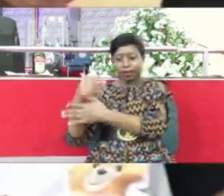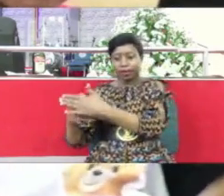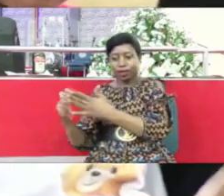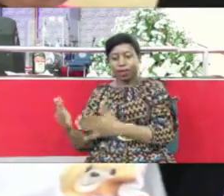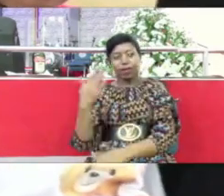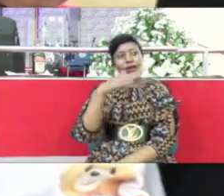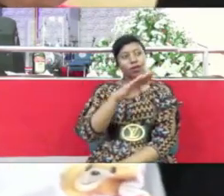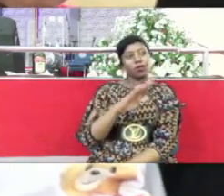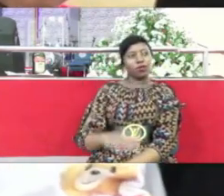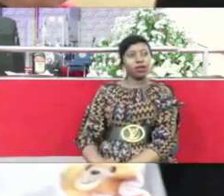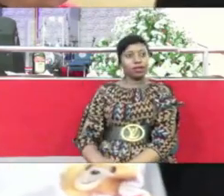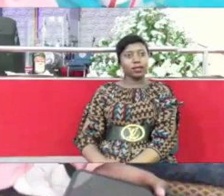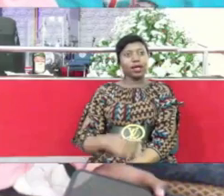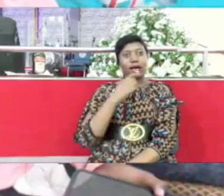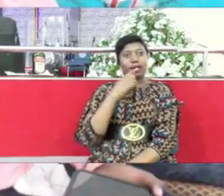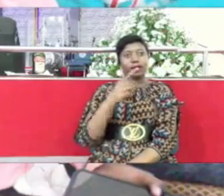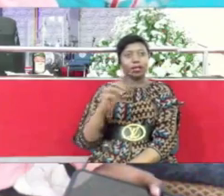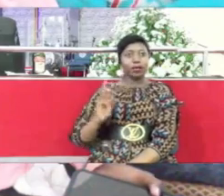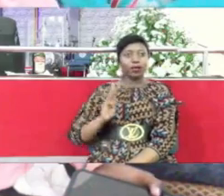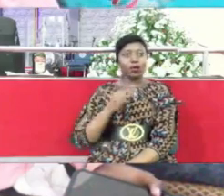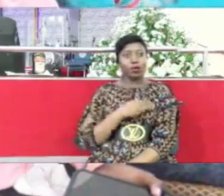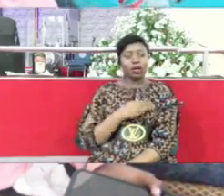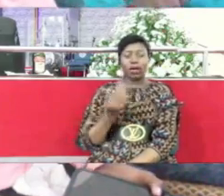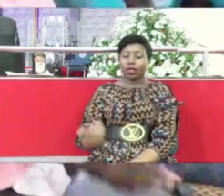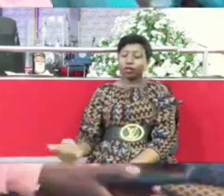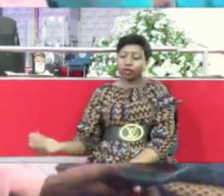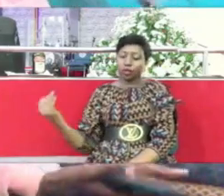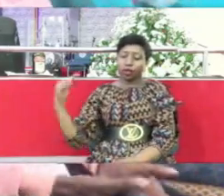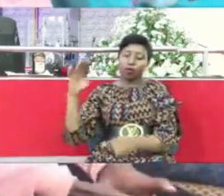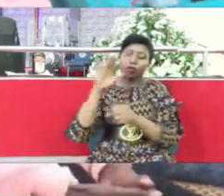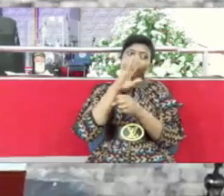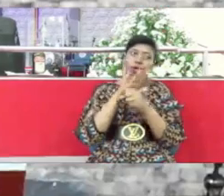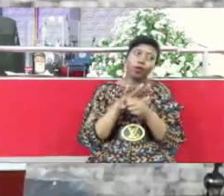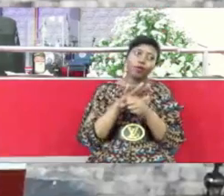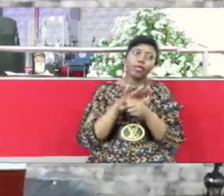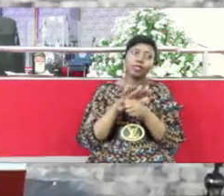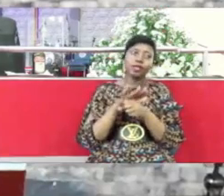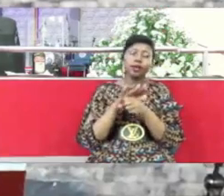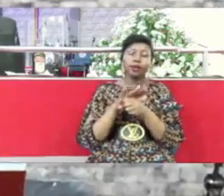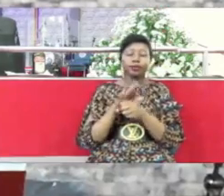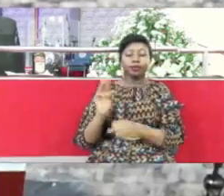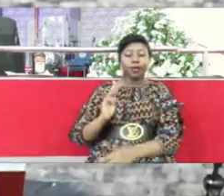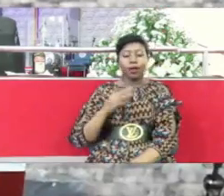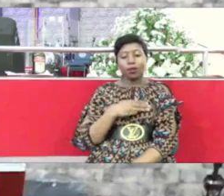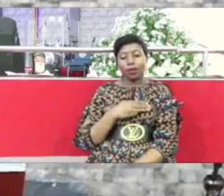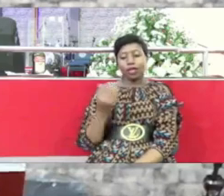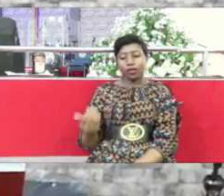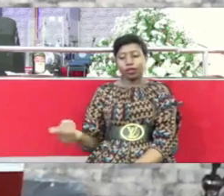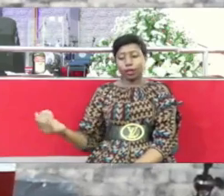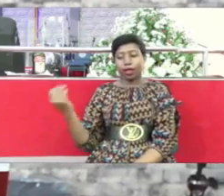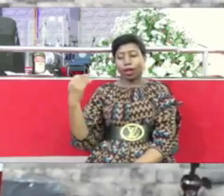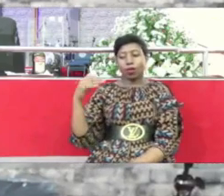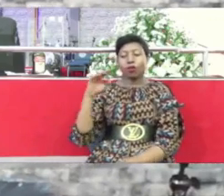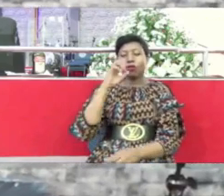neighbor. Sisi ni wana wa ahadi. We are children of the promise. Blessed be the name of the Lord. Amen. We are children of the promise.